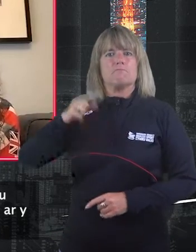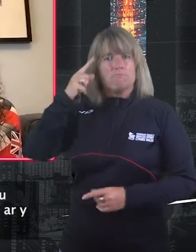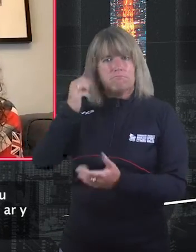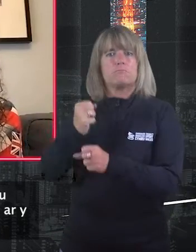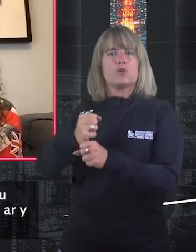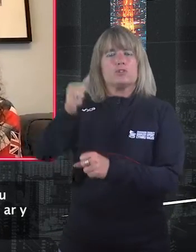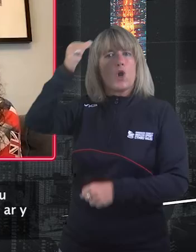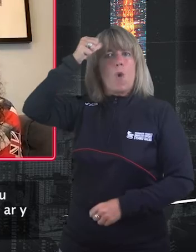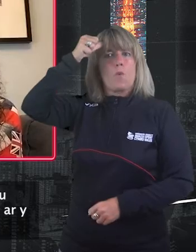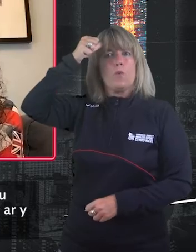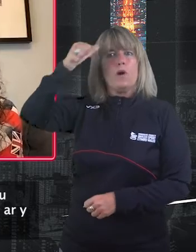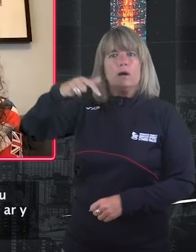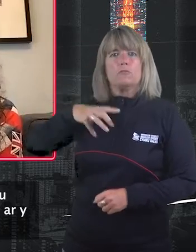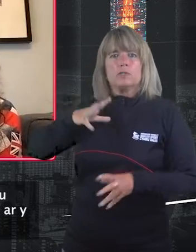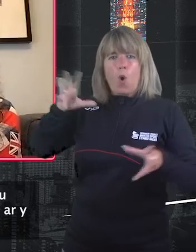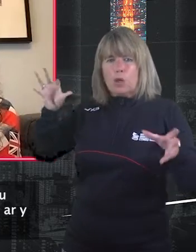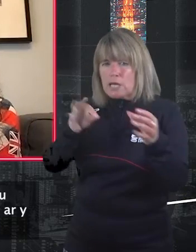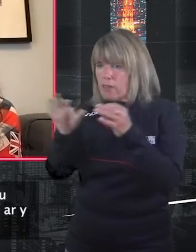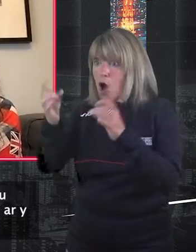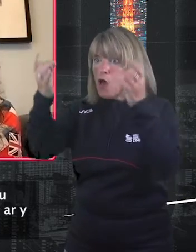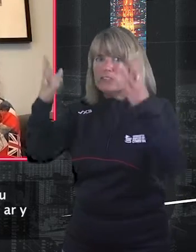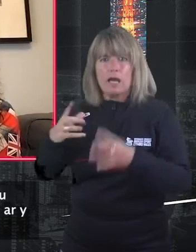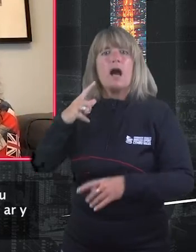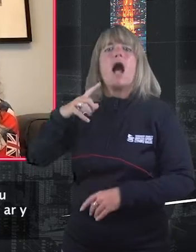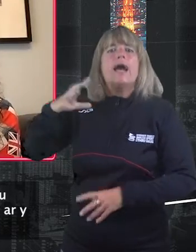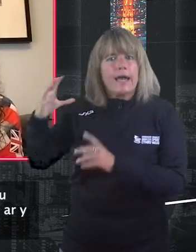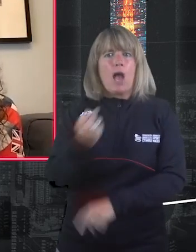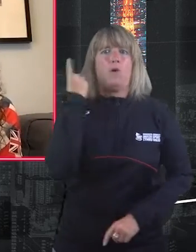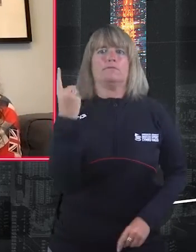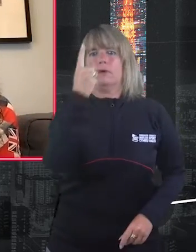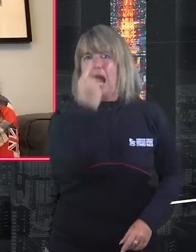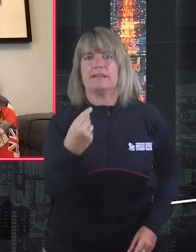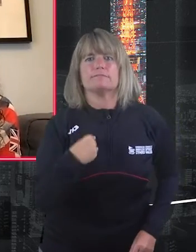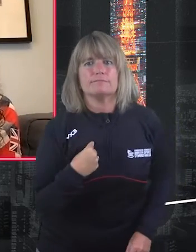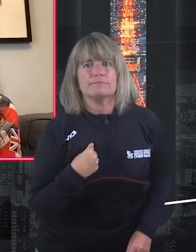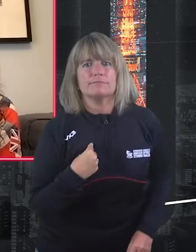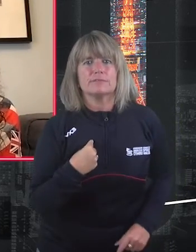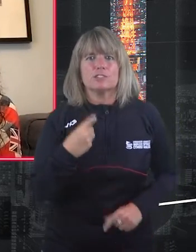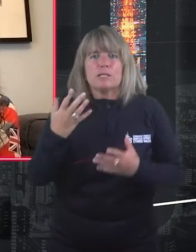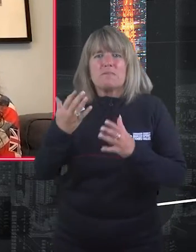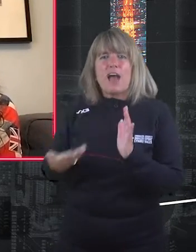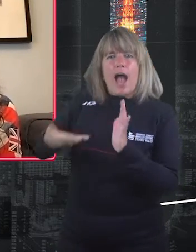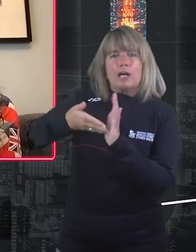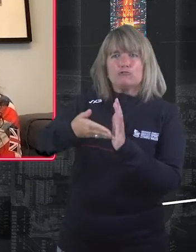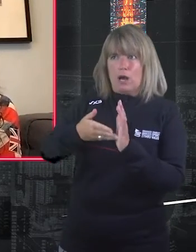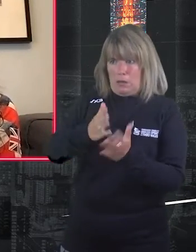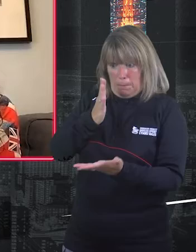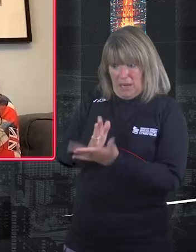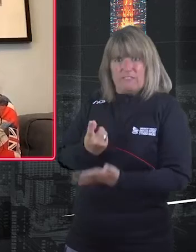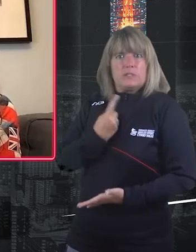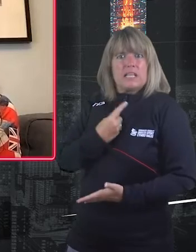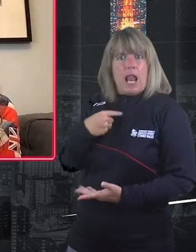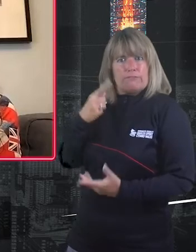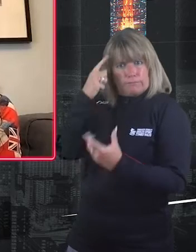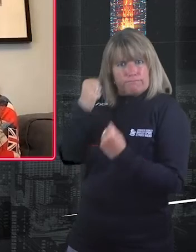want a medal. And I genuinely know that if I put it all together on the day, I can get one. And I think it's just that little bit of